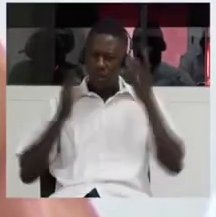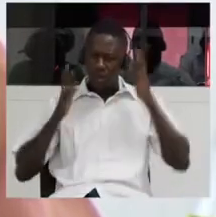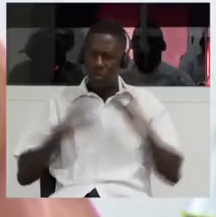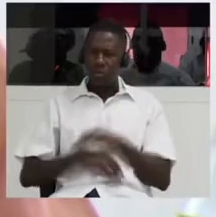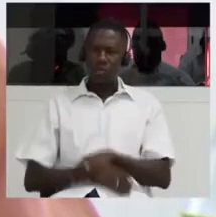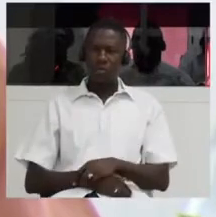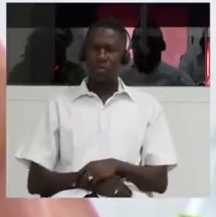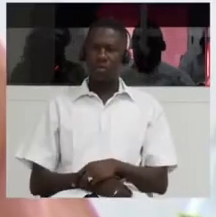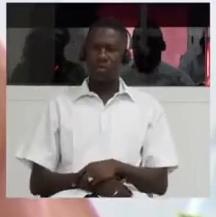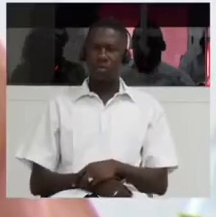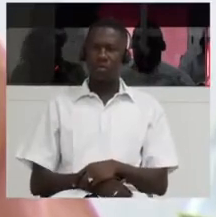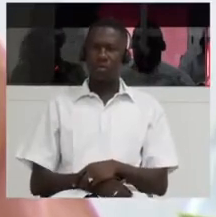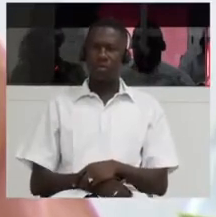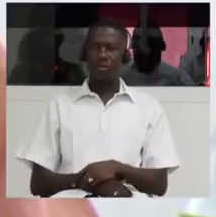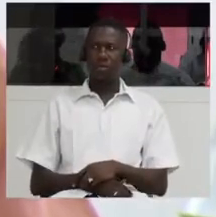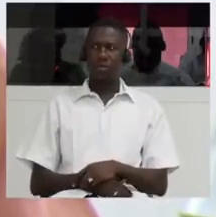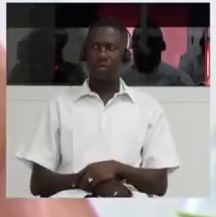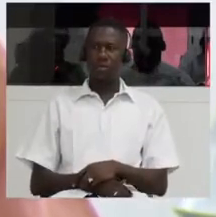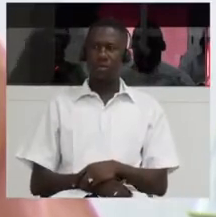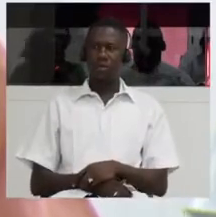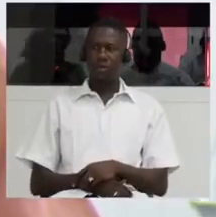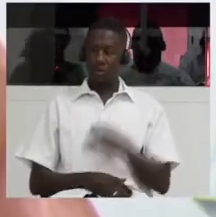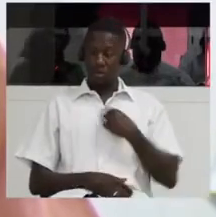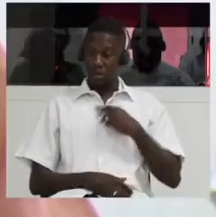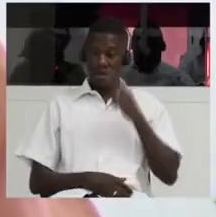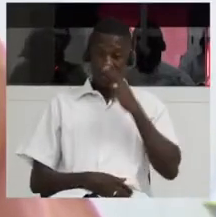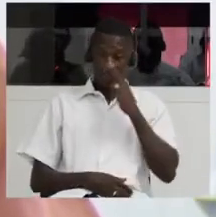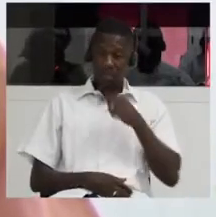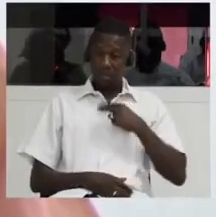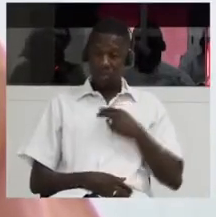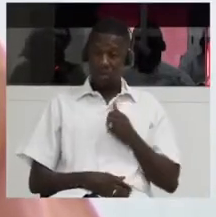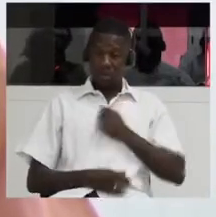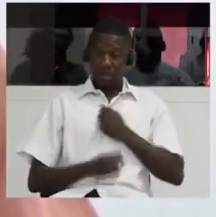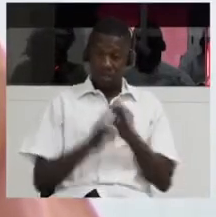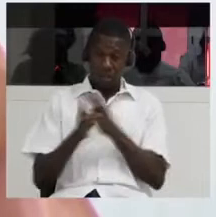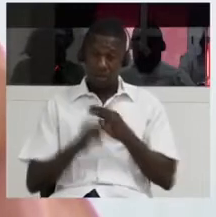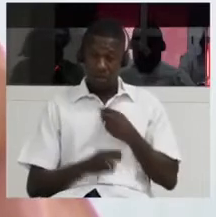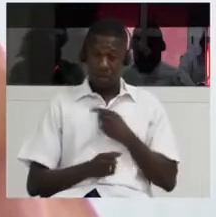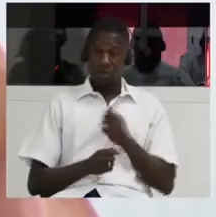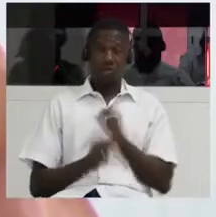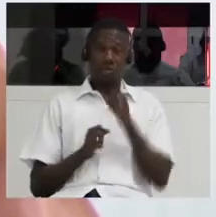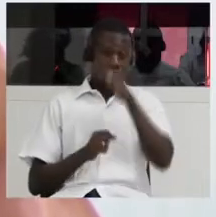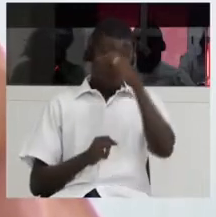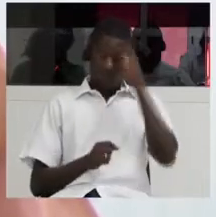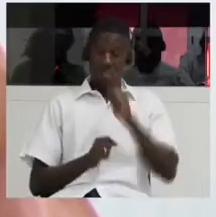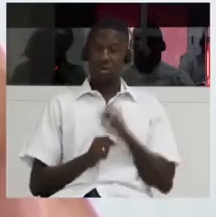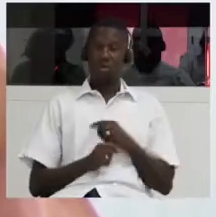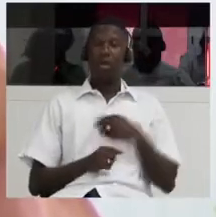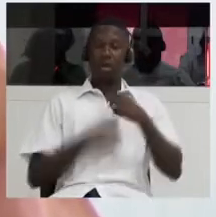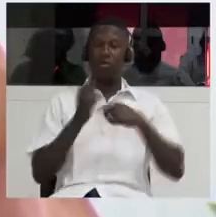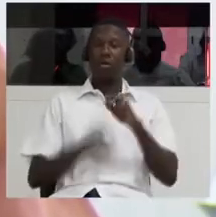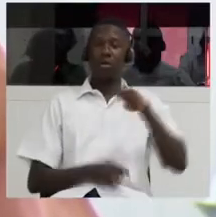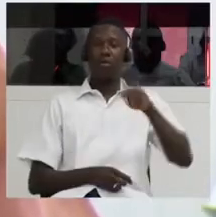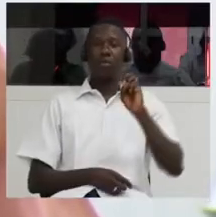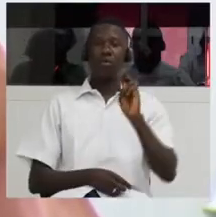I was trying to threaten him, but it doesn't work. Then later Musa Jame came and said he's having a key to the small door.